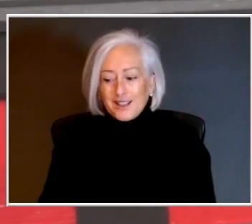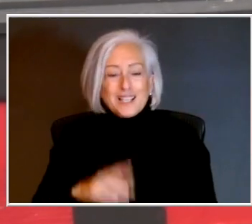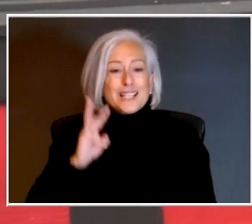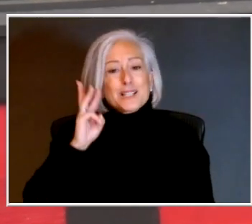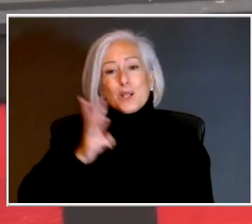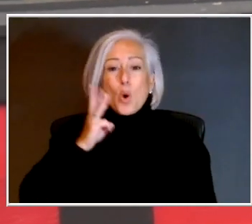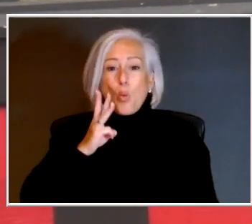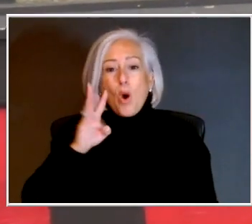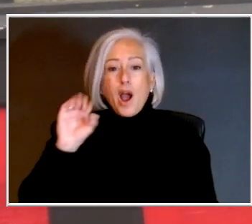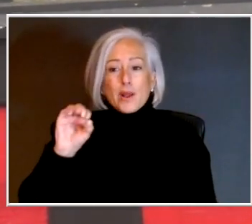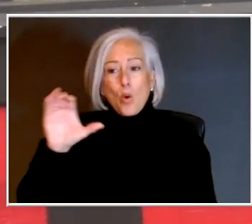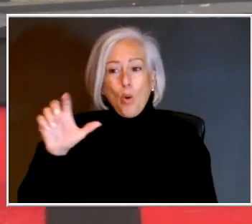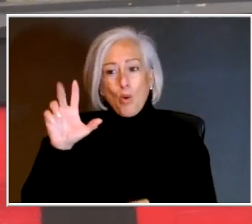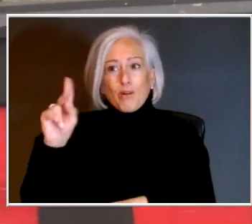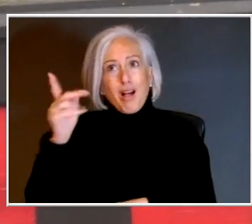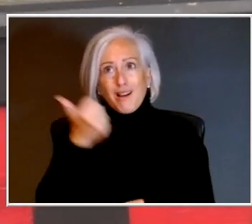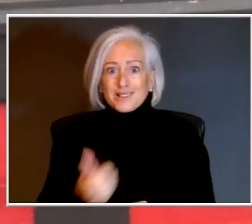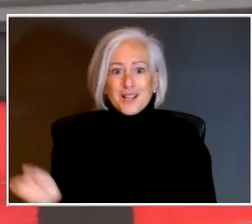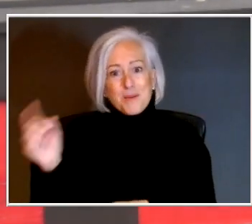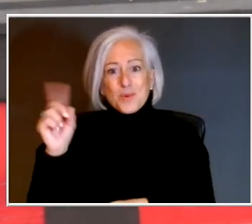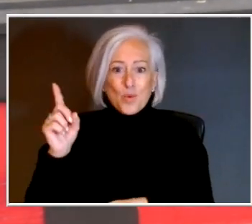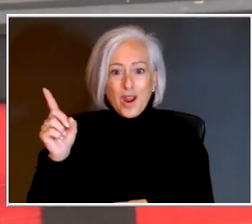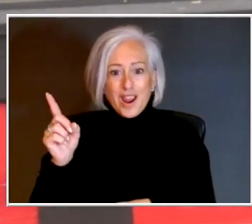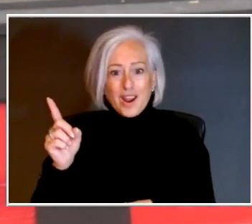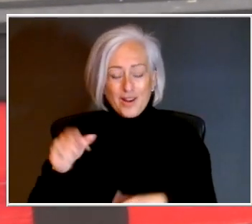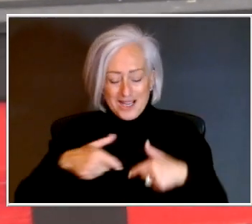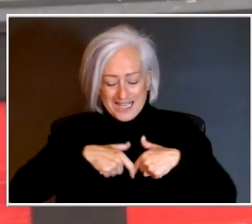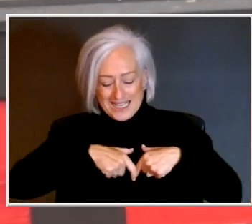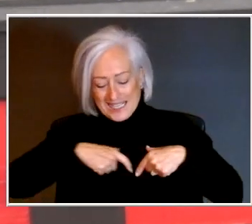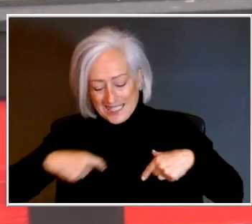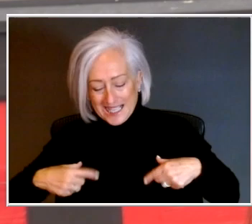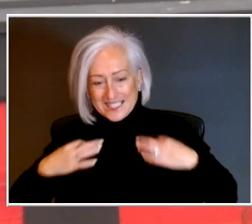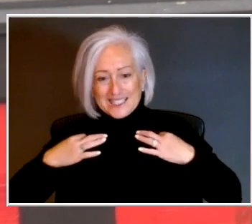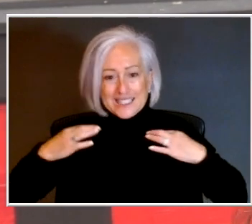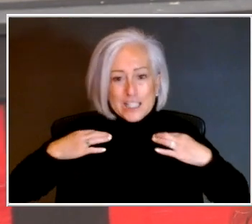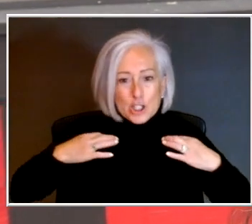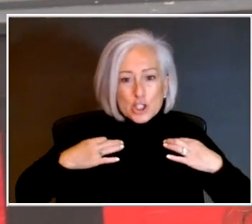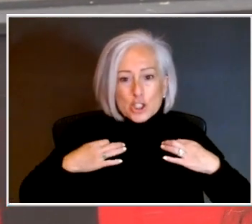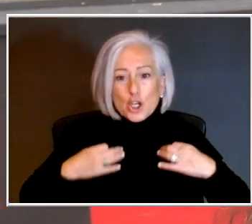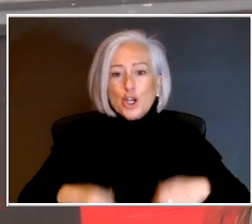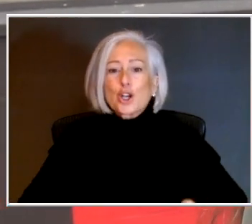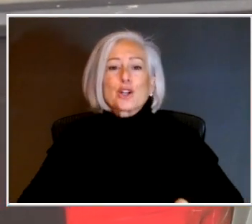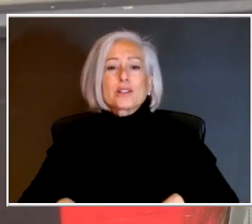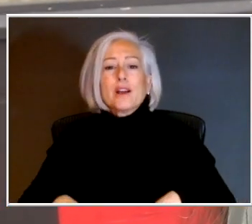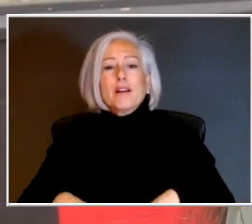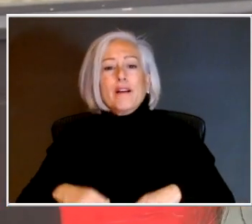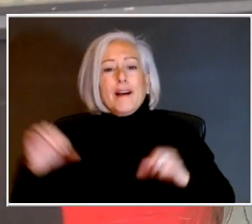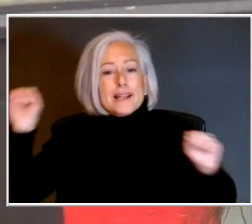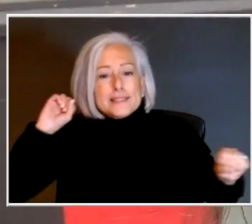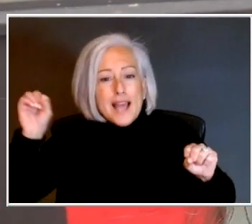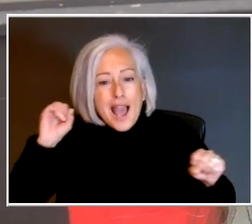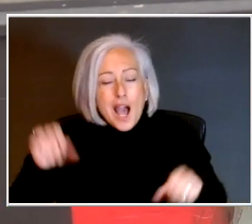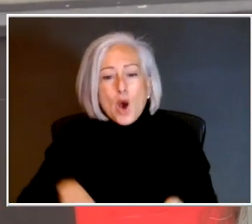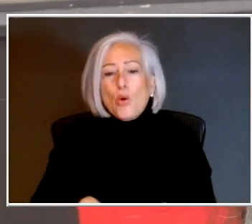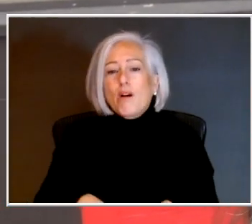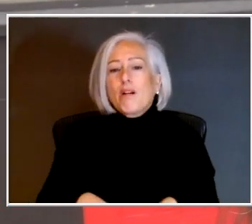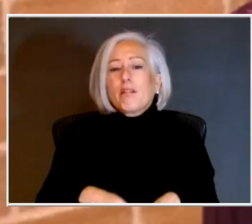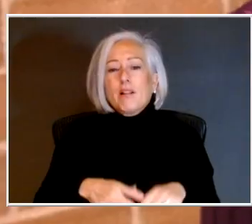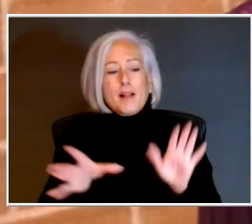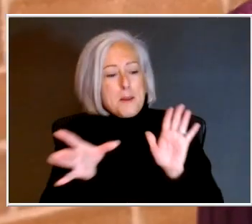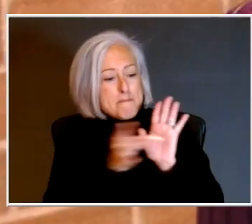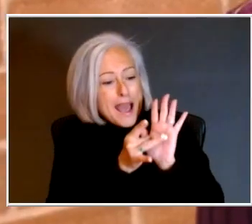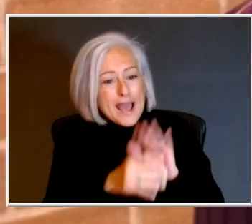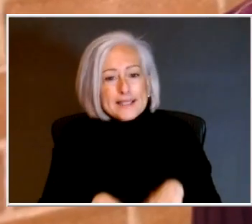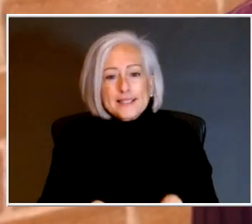or you just, everywhere I go there's a t-shirt or a towel or a magnet or something with it on it. About drinking. About